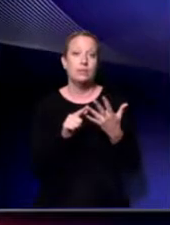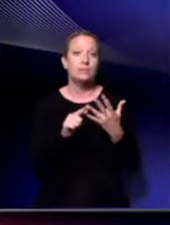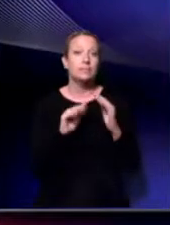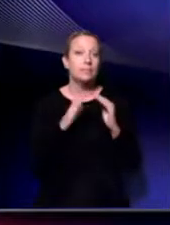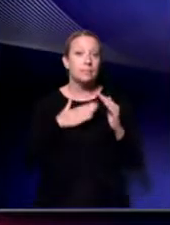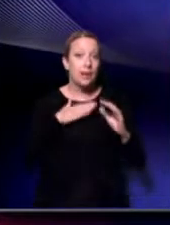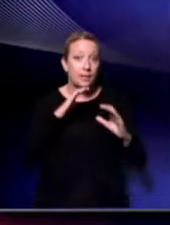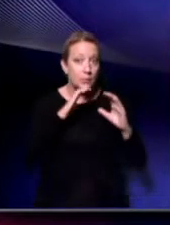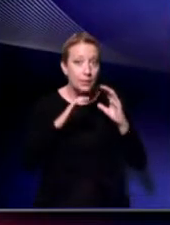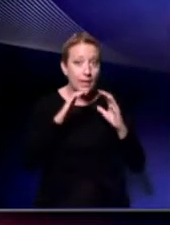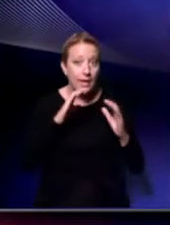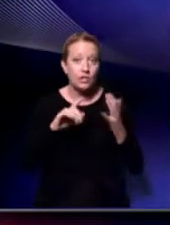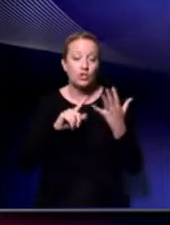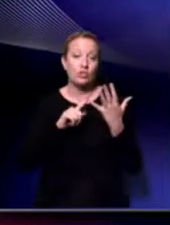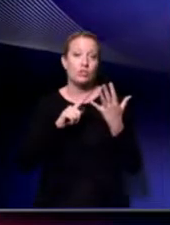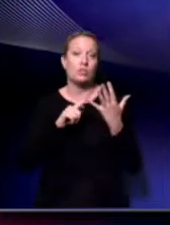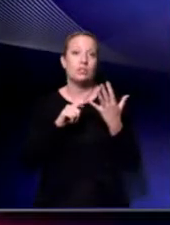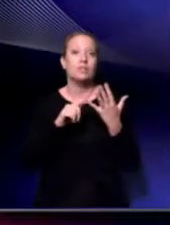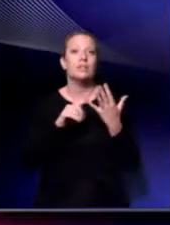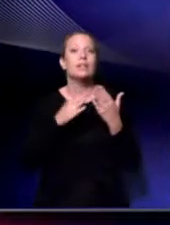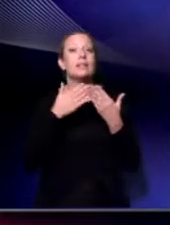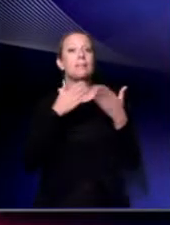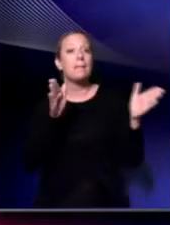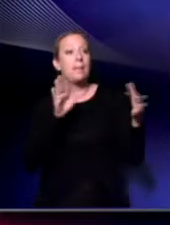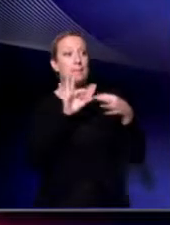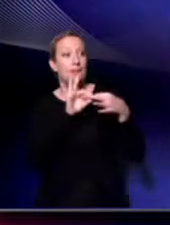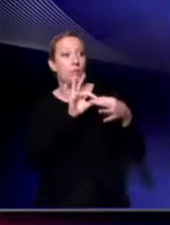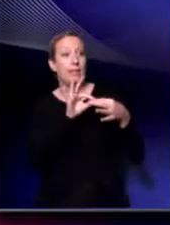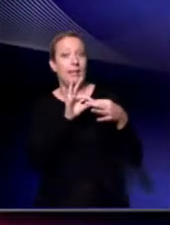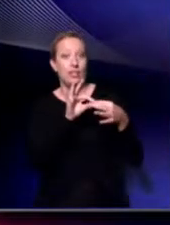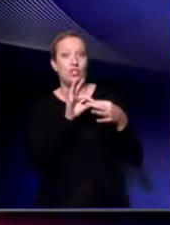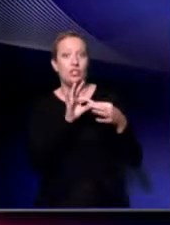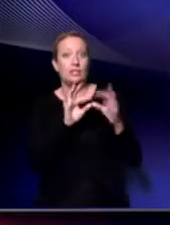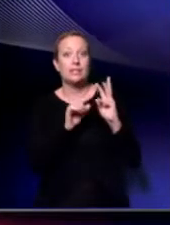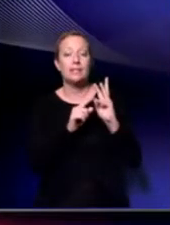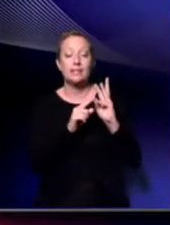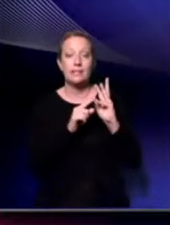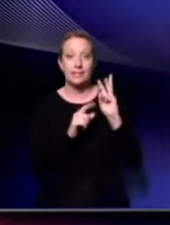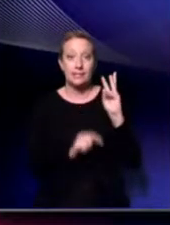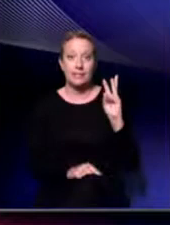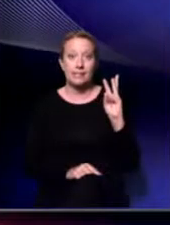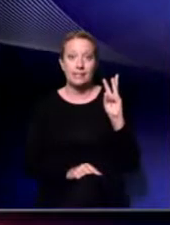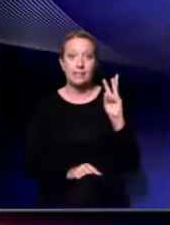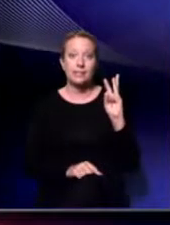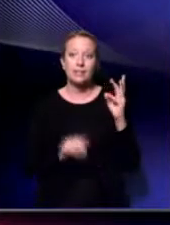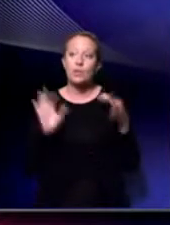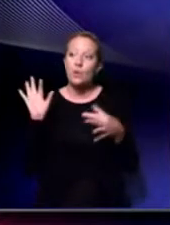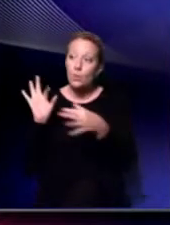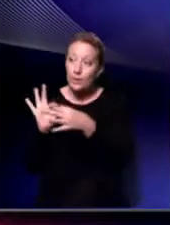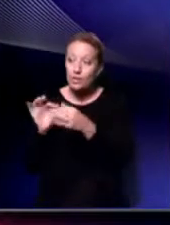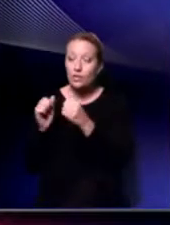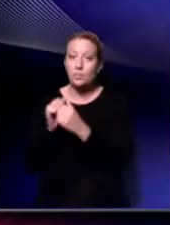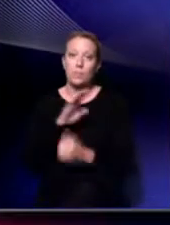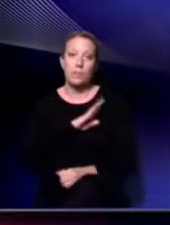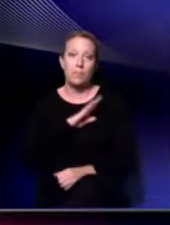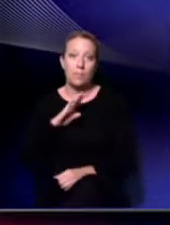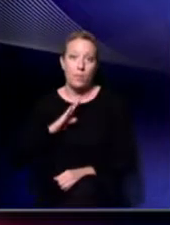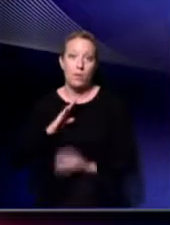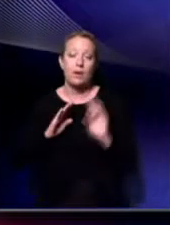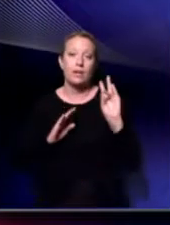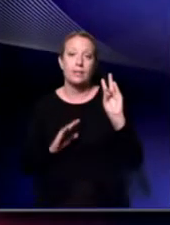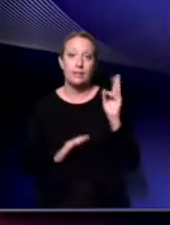communication. The fifth was public relations. The sixth was relationships with the board. Seventh